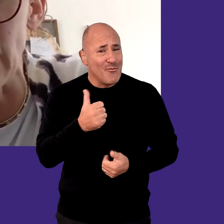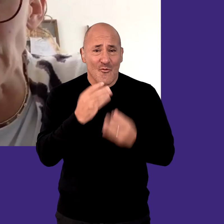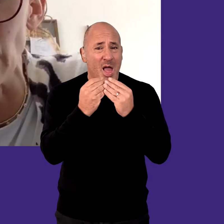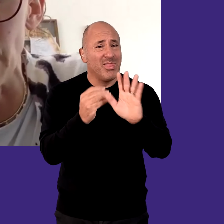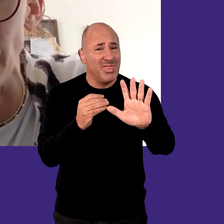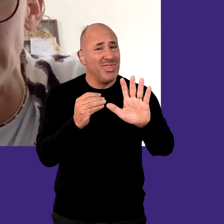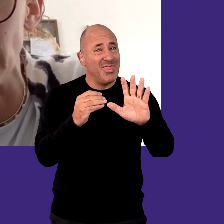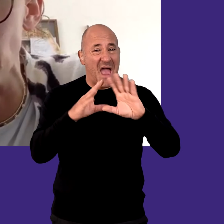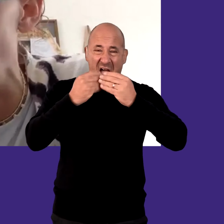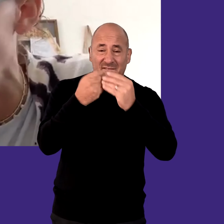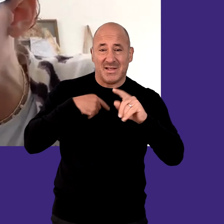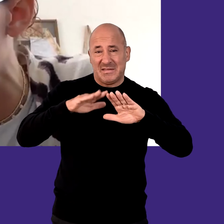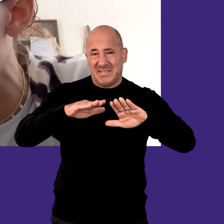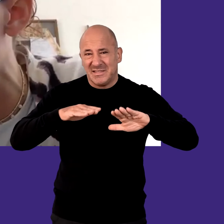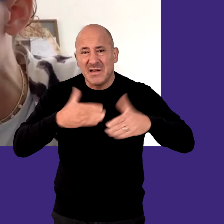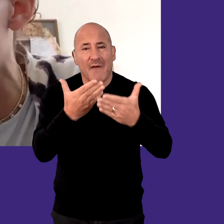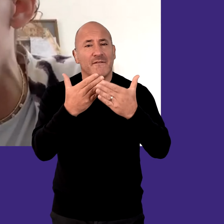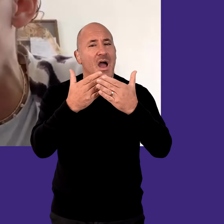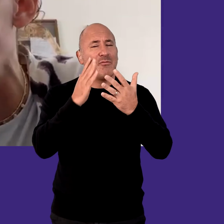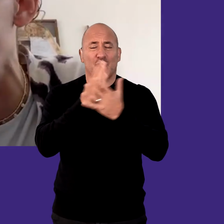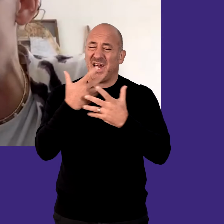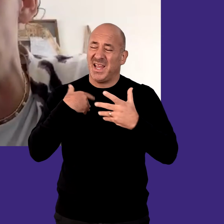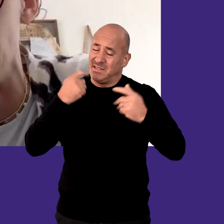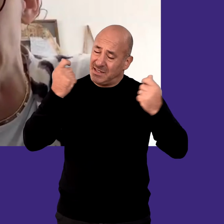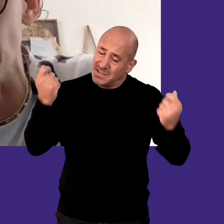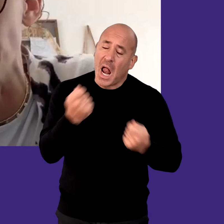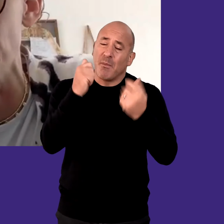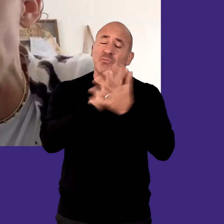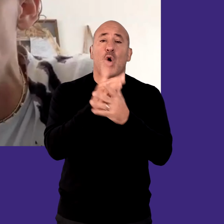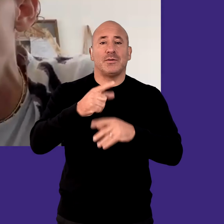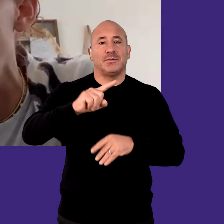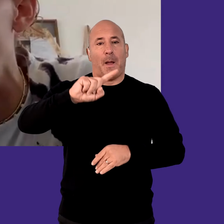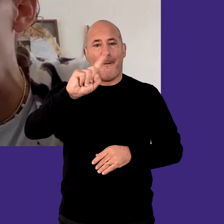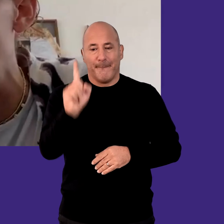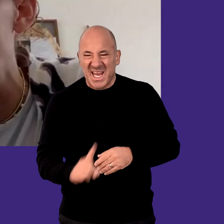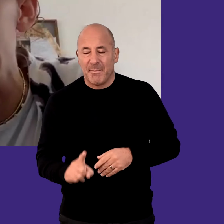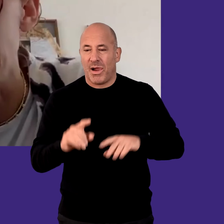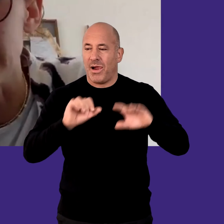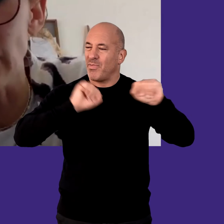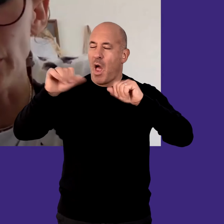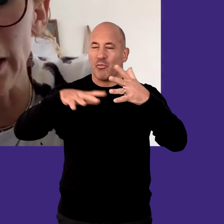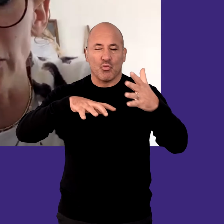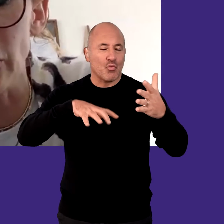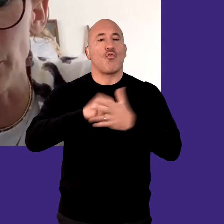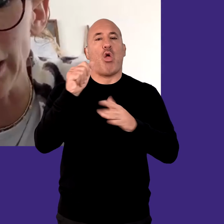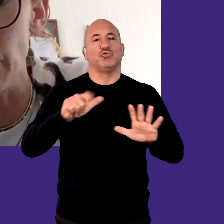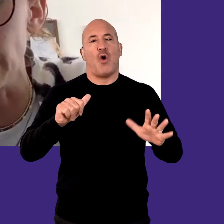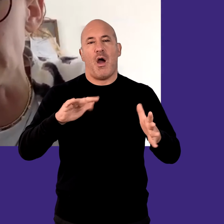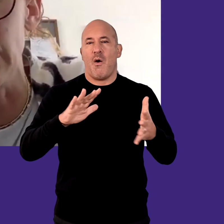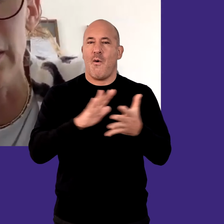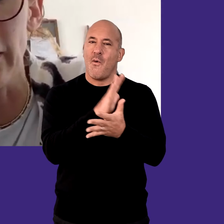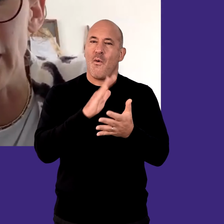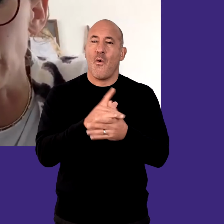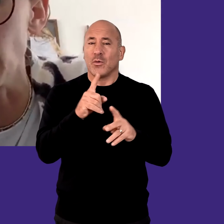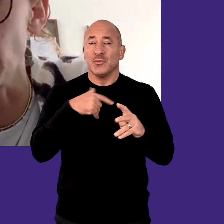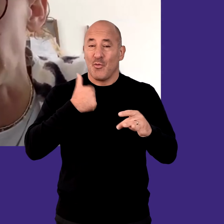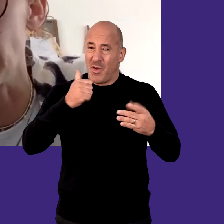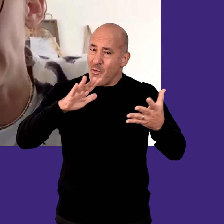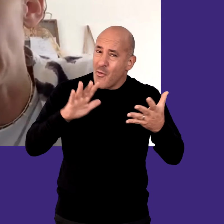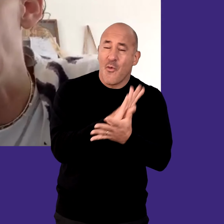worth saying. You know, everything that we try to do, deliver as a program, is a celebration of people and